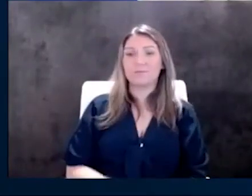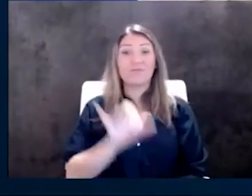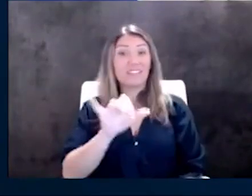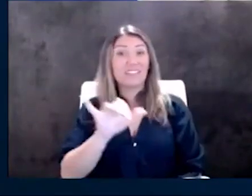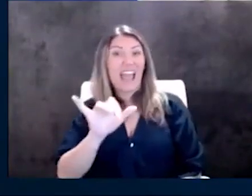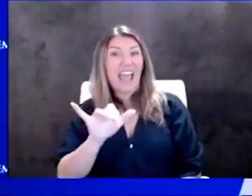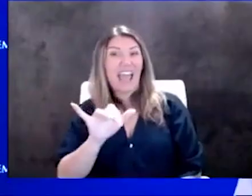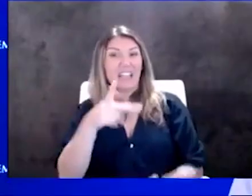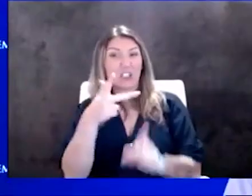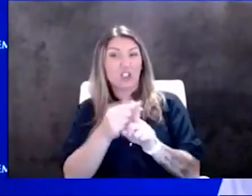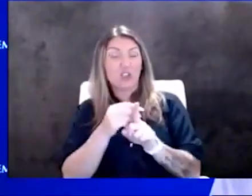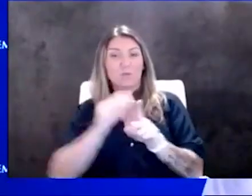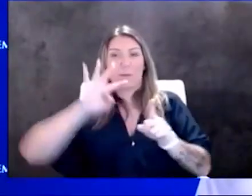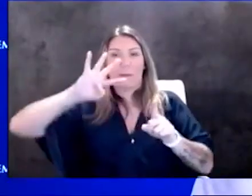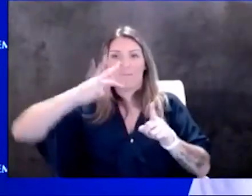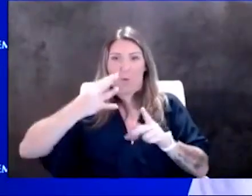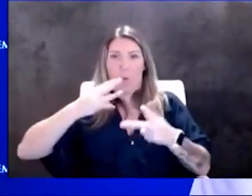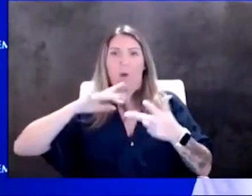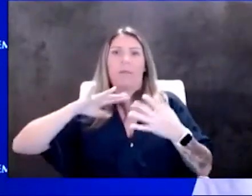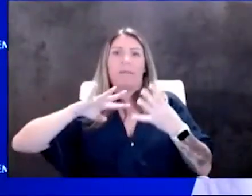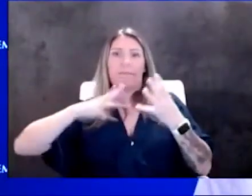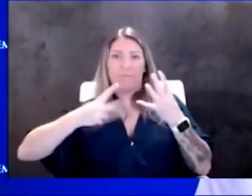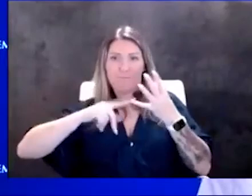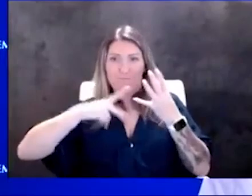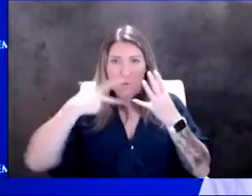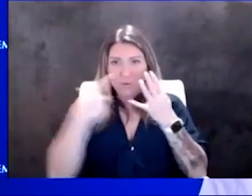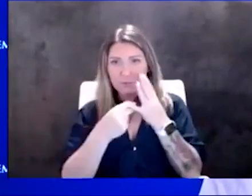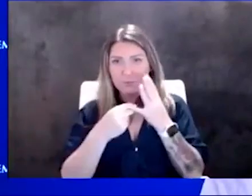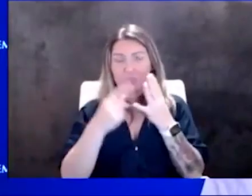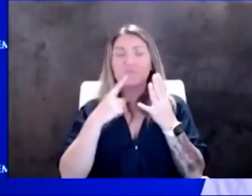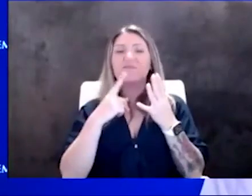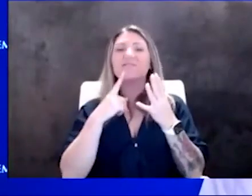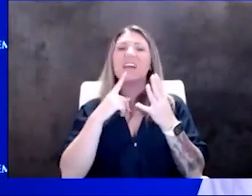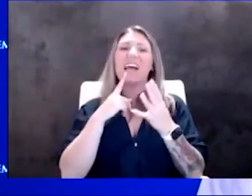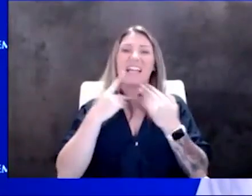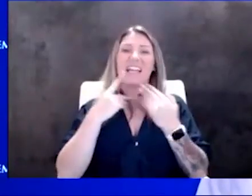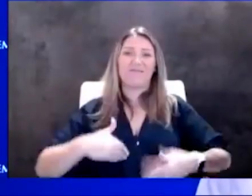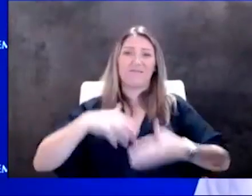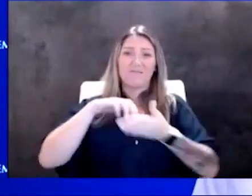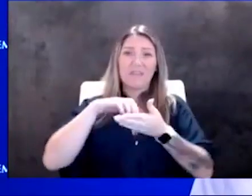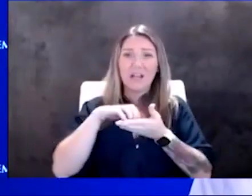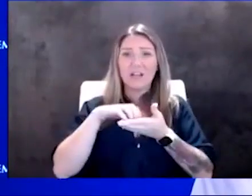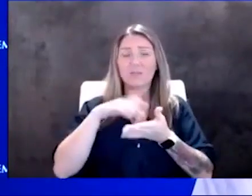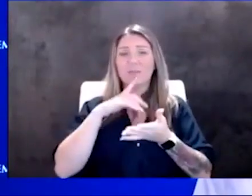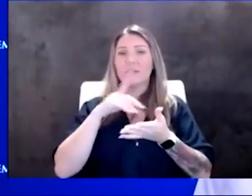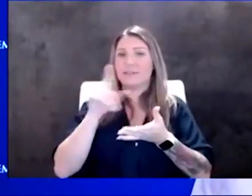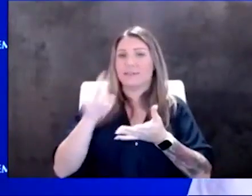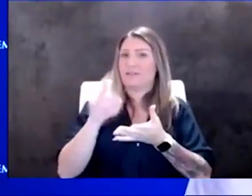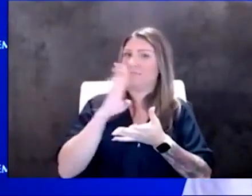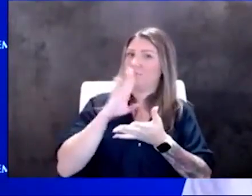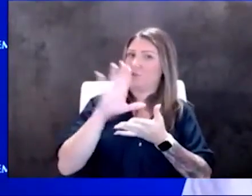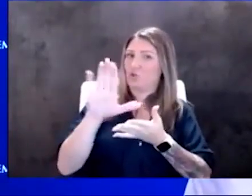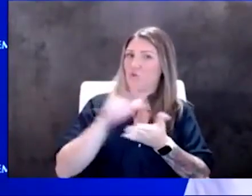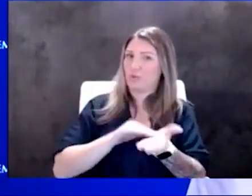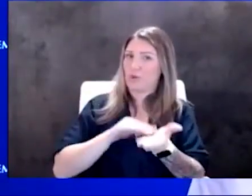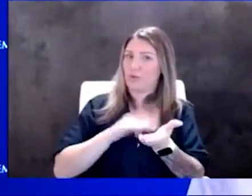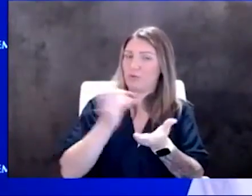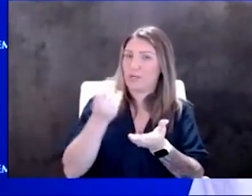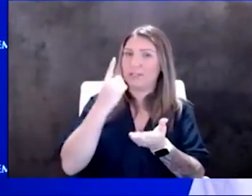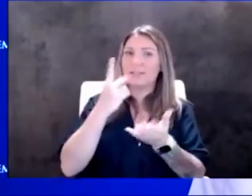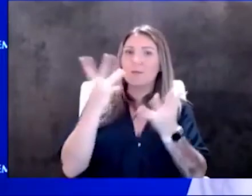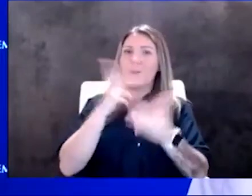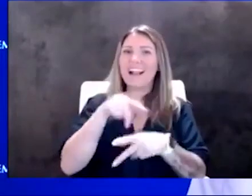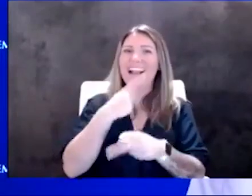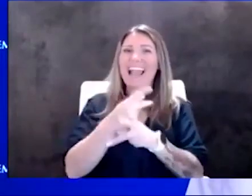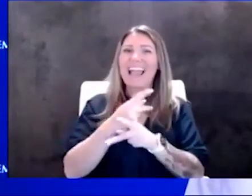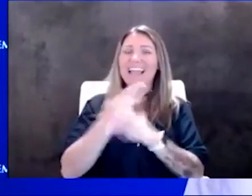dose. So we're really considering immunosuppressed patients. And if you are immunosuppressed, you really need to talk with your physicians to understand what kind of immunosuppression and